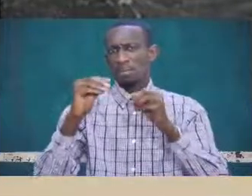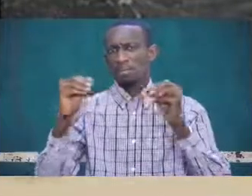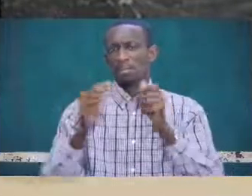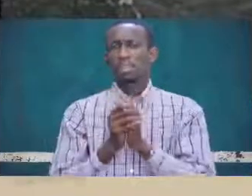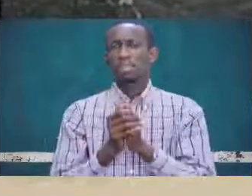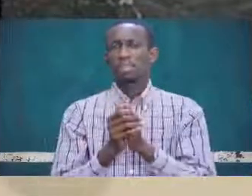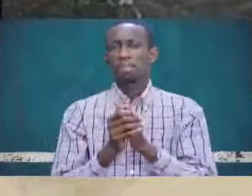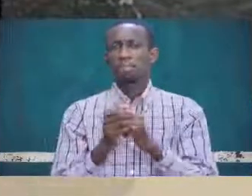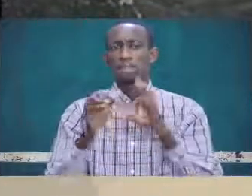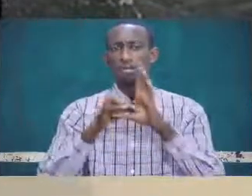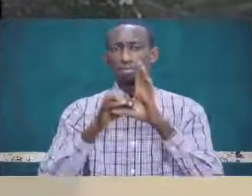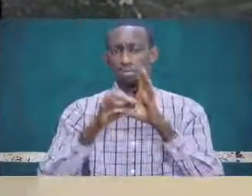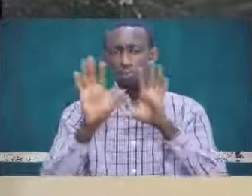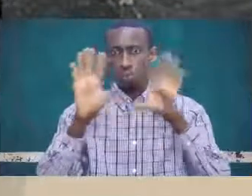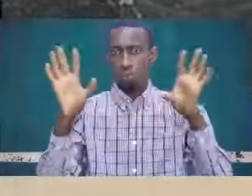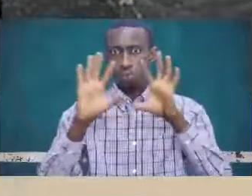walled